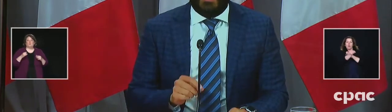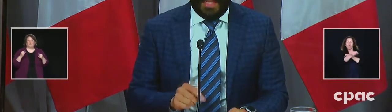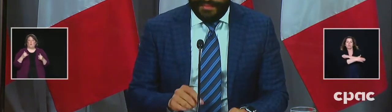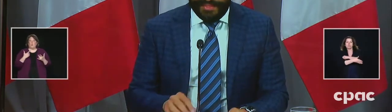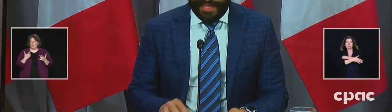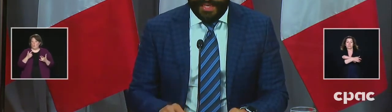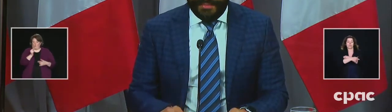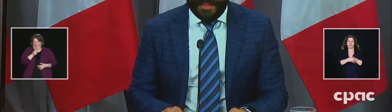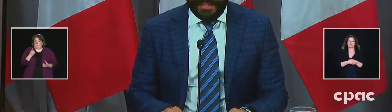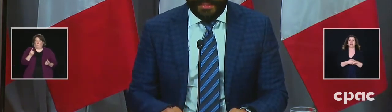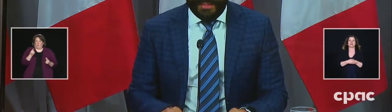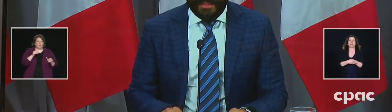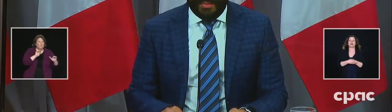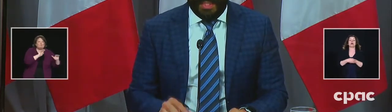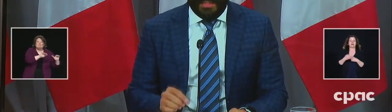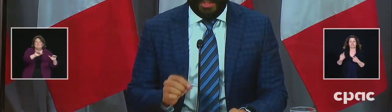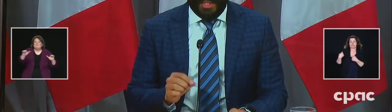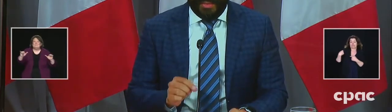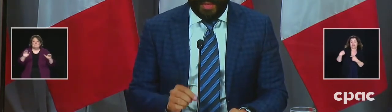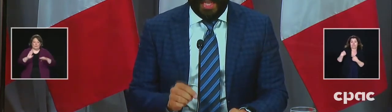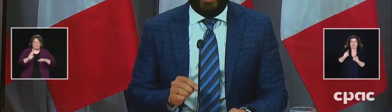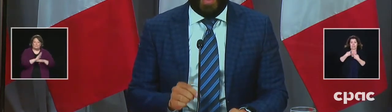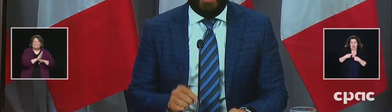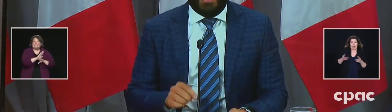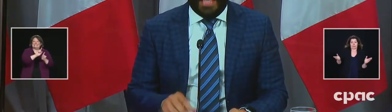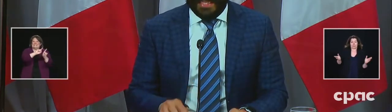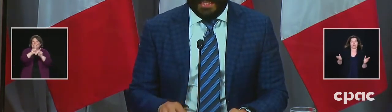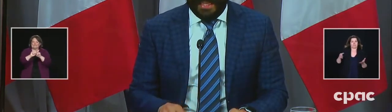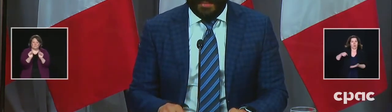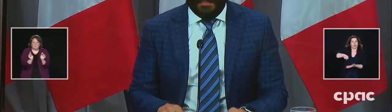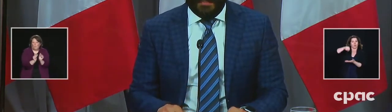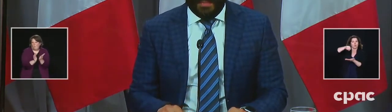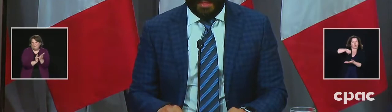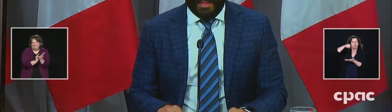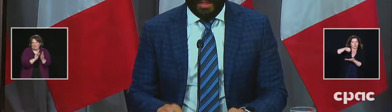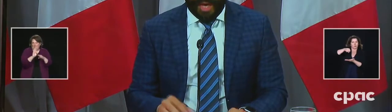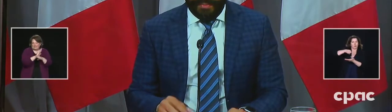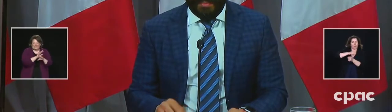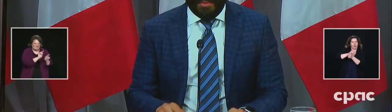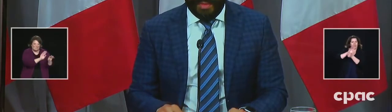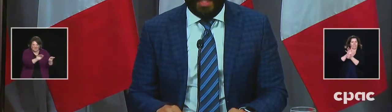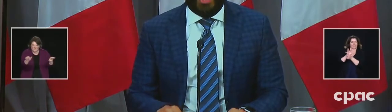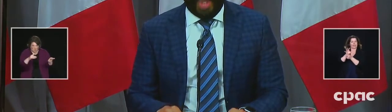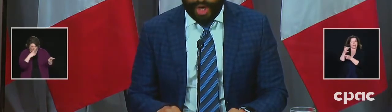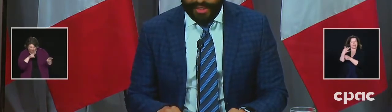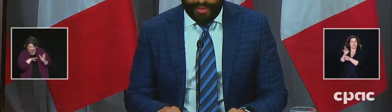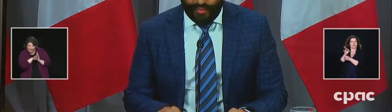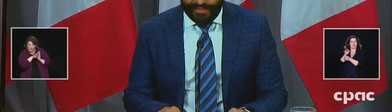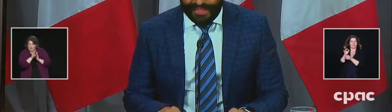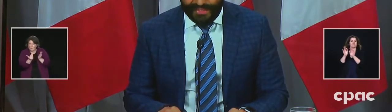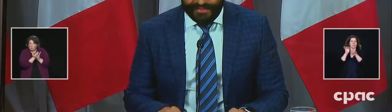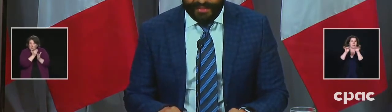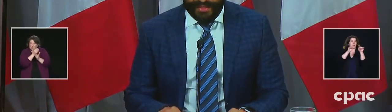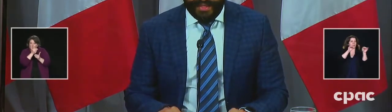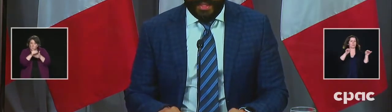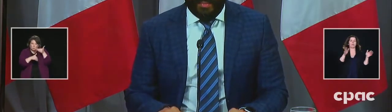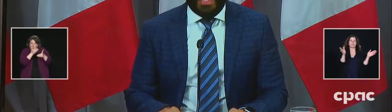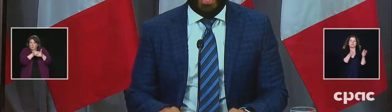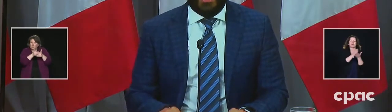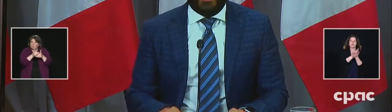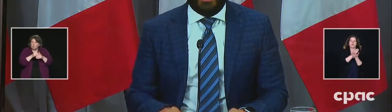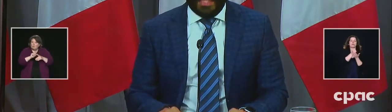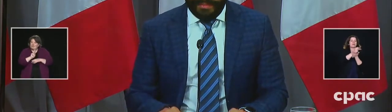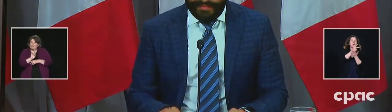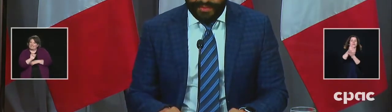small and medium-sized businesses to each create a rapid testing kit, comparable to other non-COVID tests that